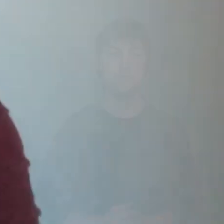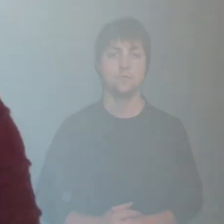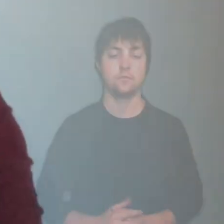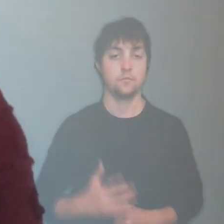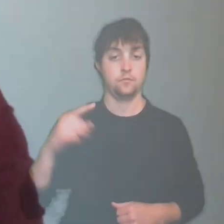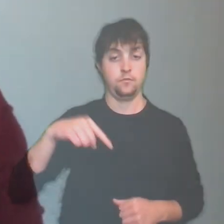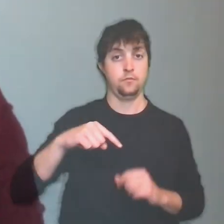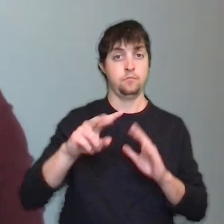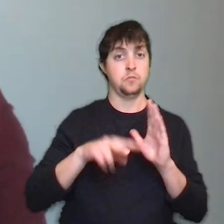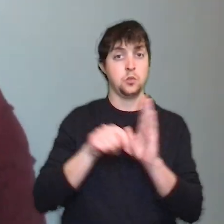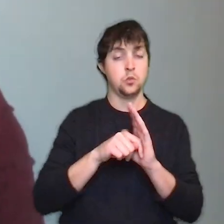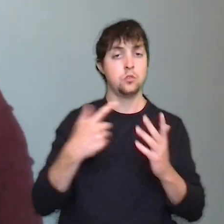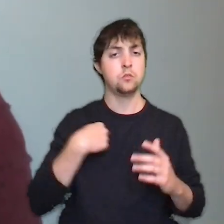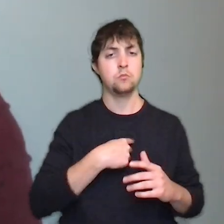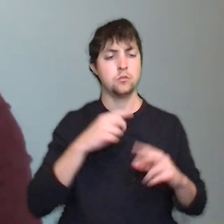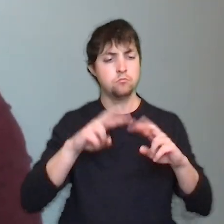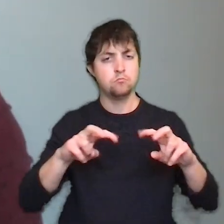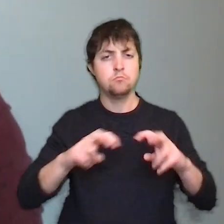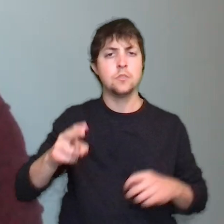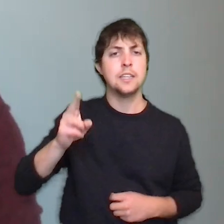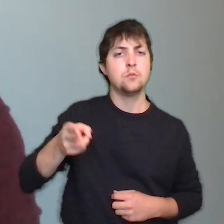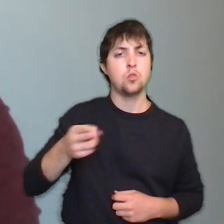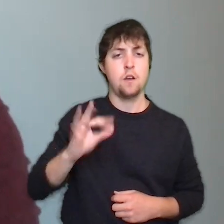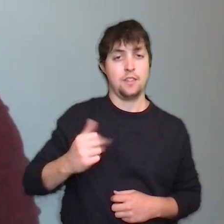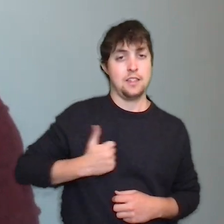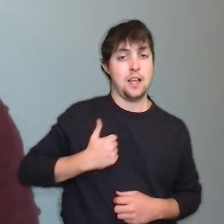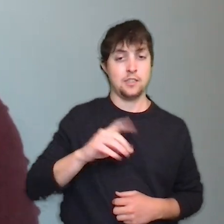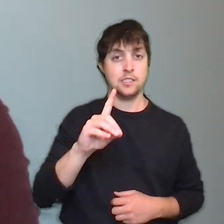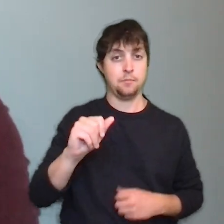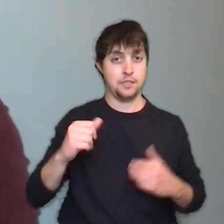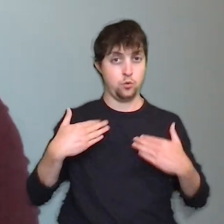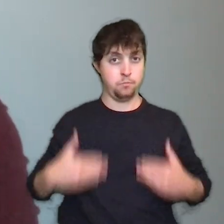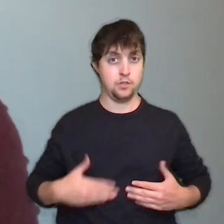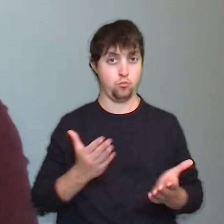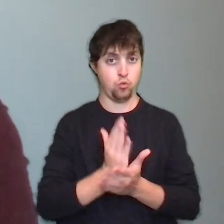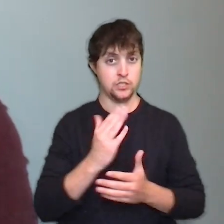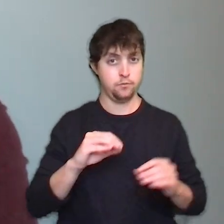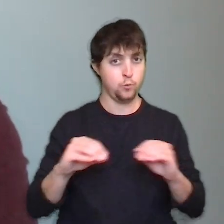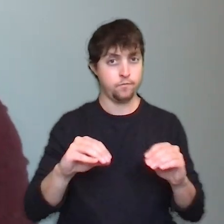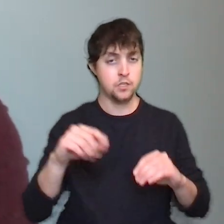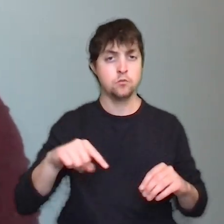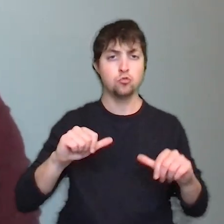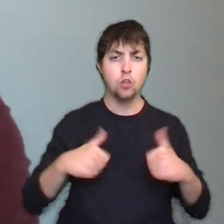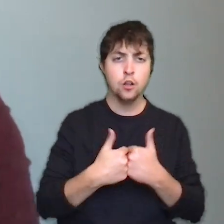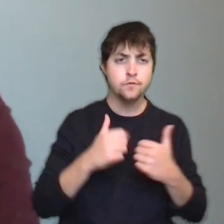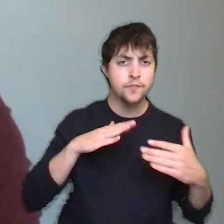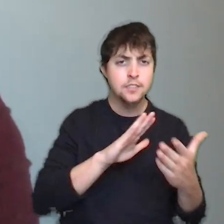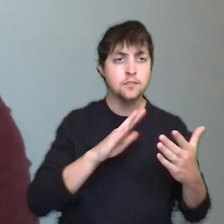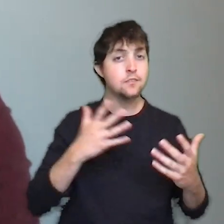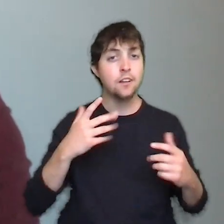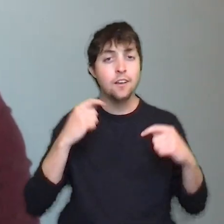of Elliot. In this video, we examine the history of the Canadian disability human rights movement, the